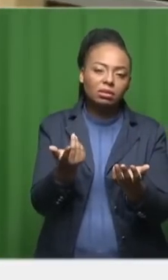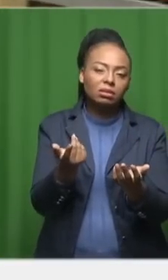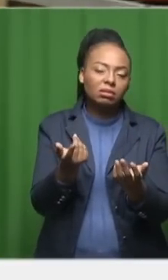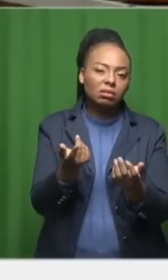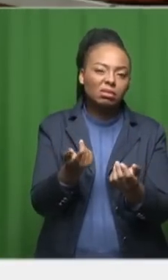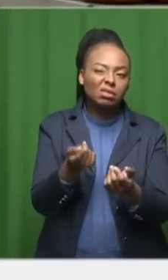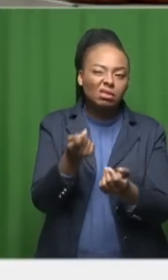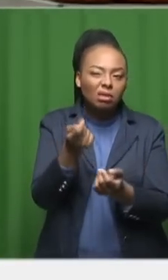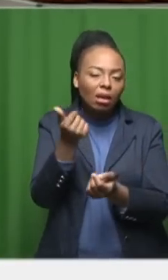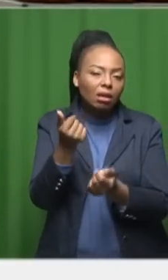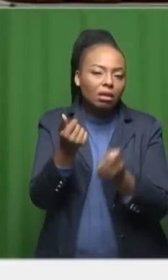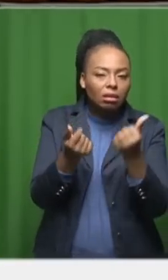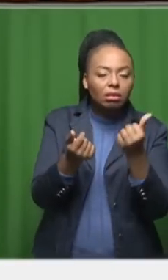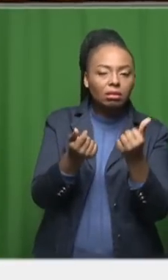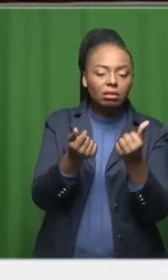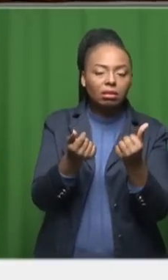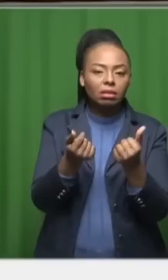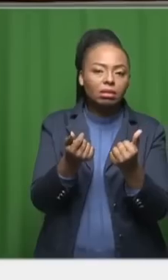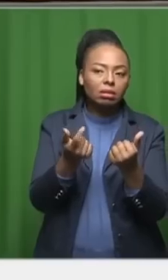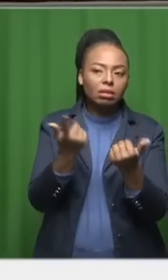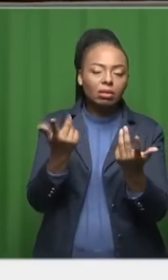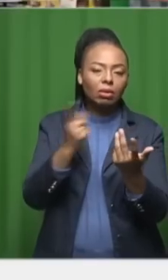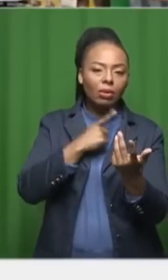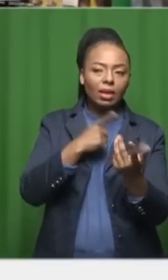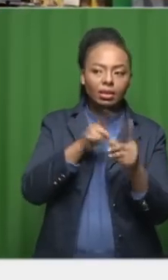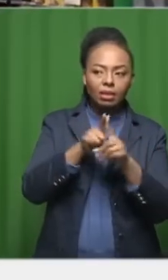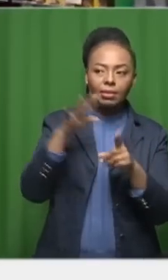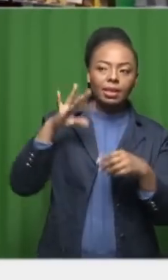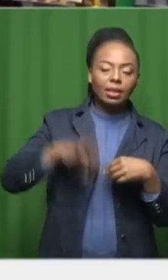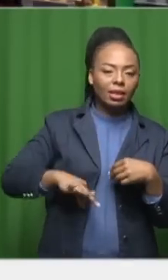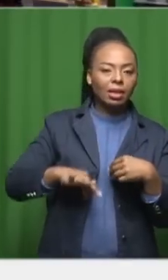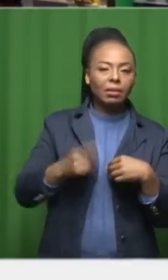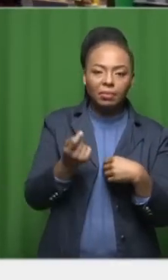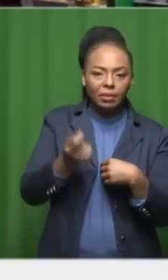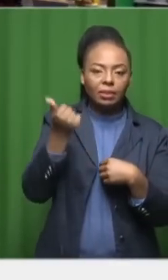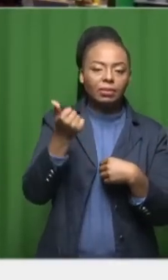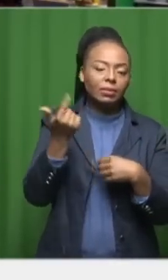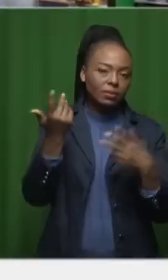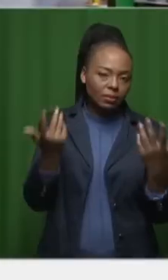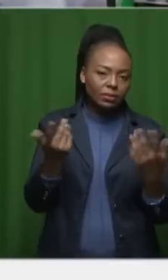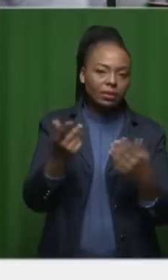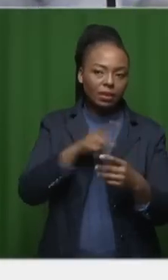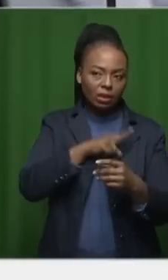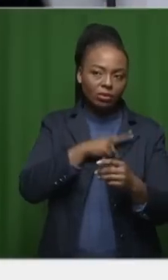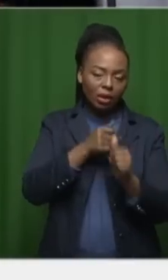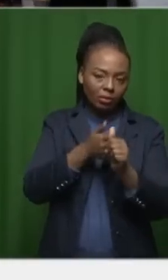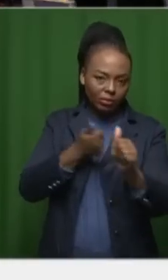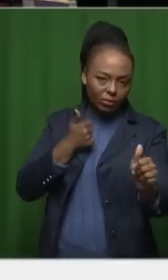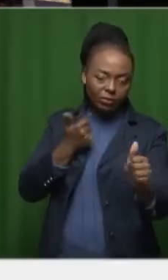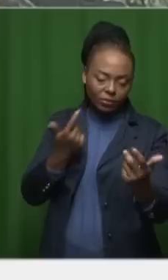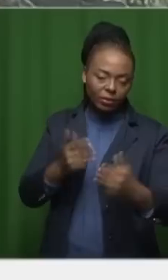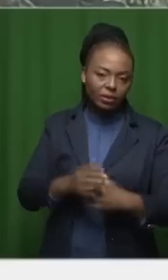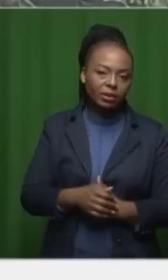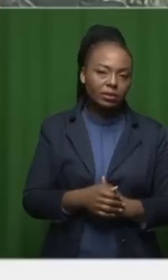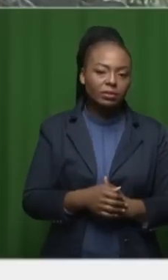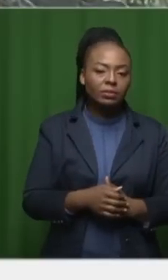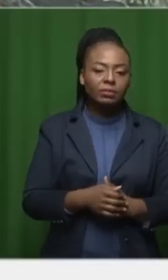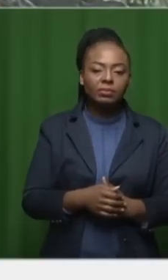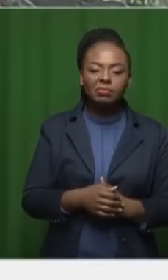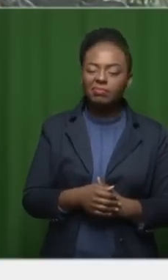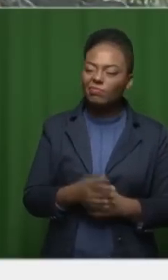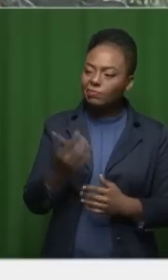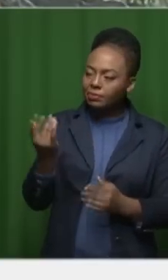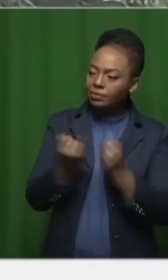with their disposable income, and I think that is where we are lagging behind. So we know that the